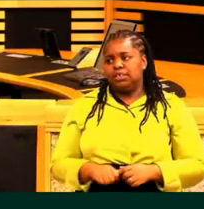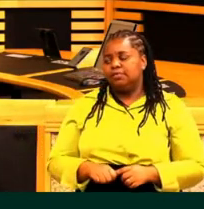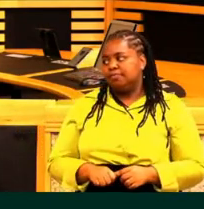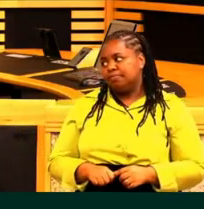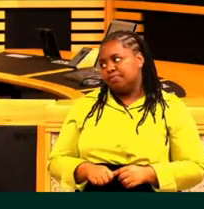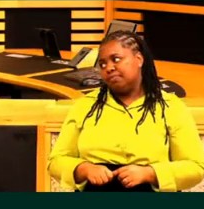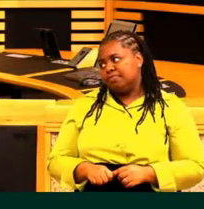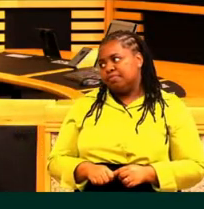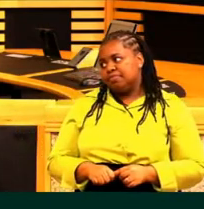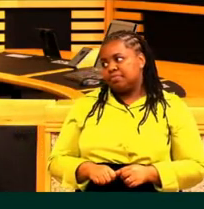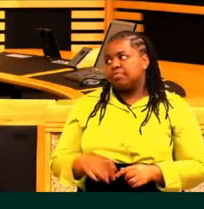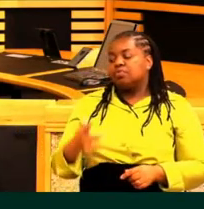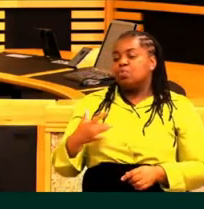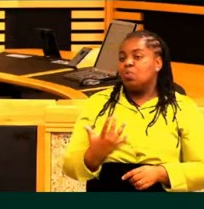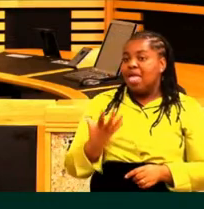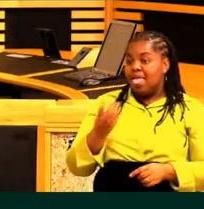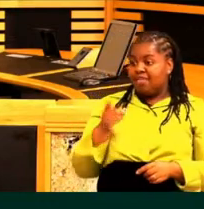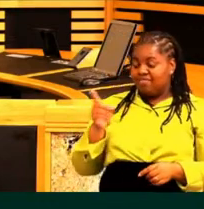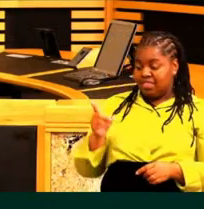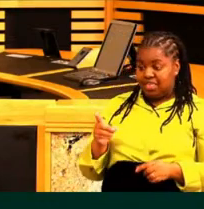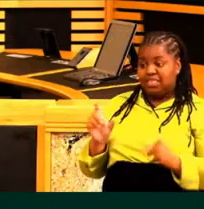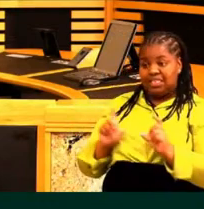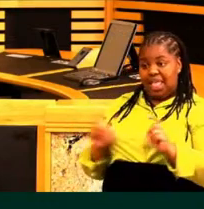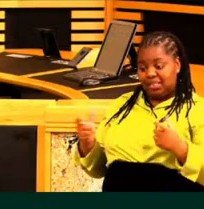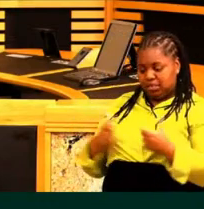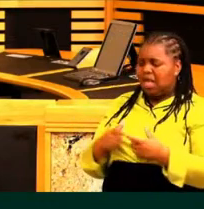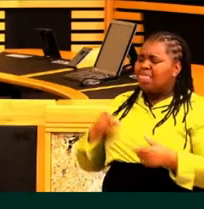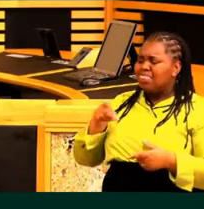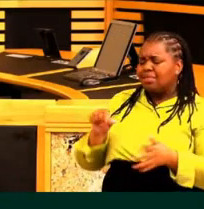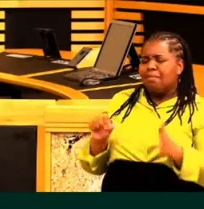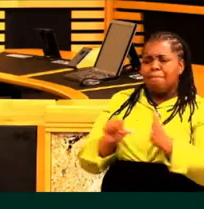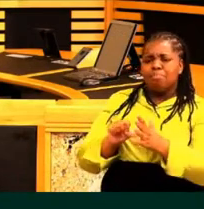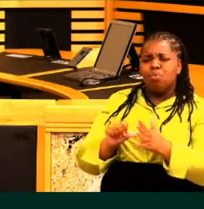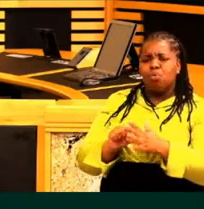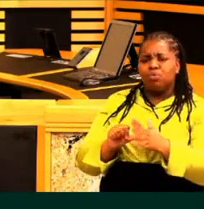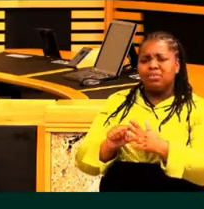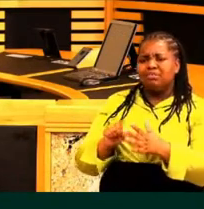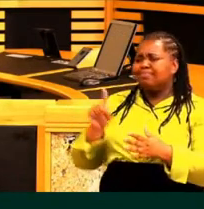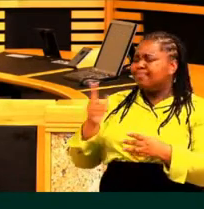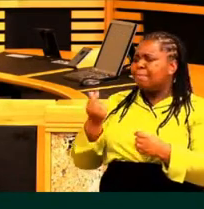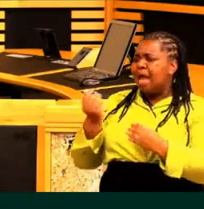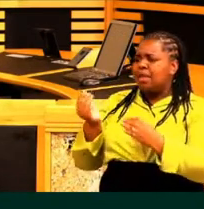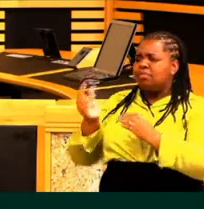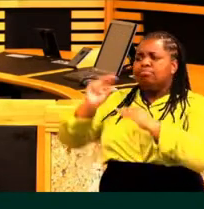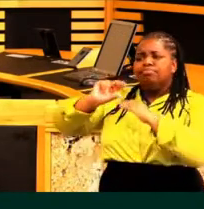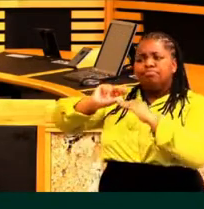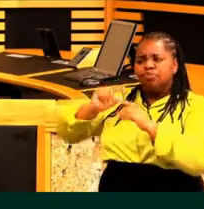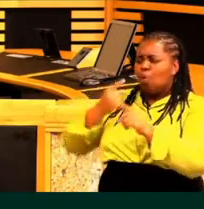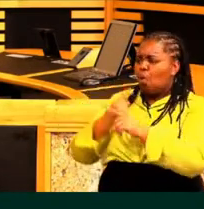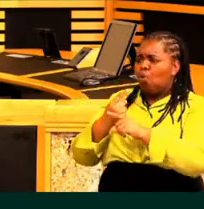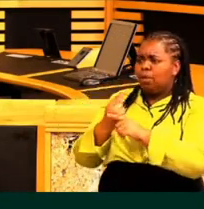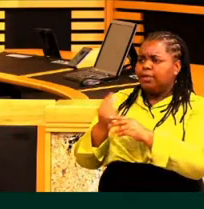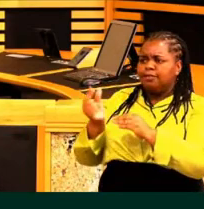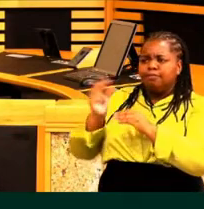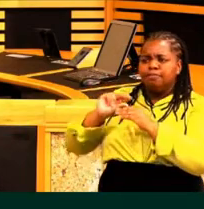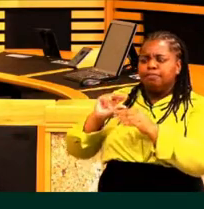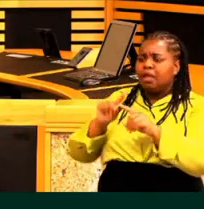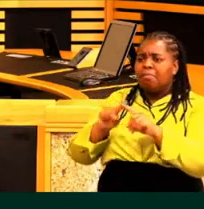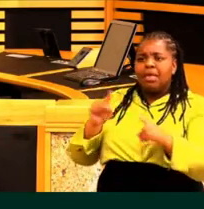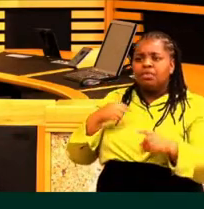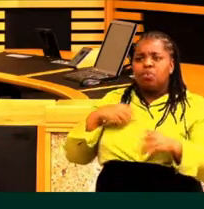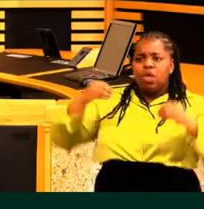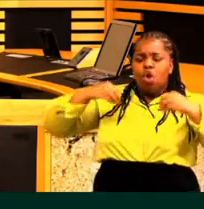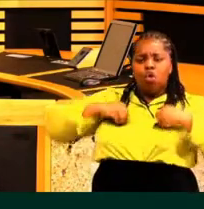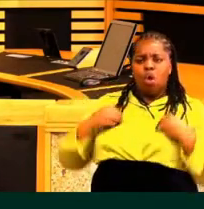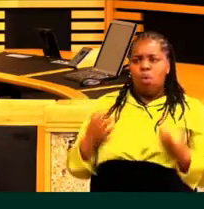Premiere is that we have this sector which is so important we saw money and investment that the state invest in the sector but we don't